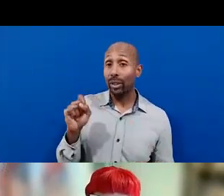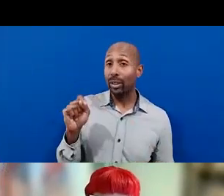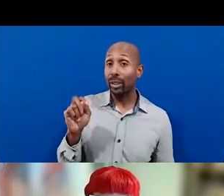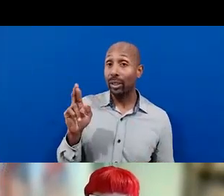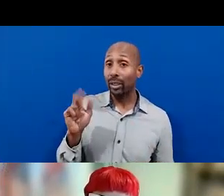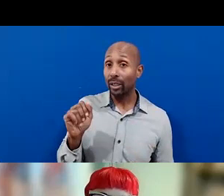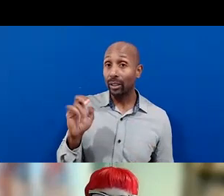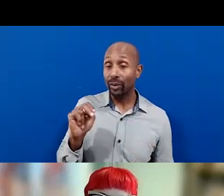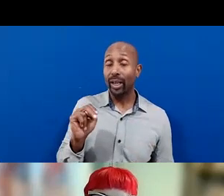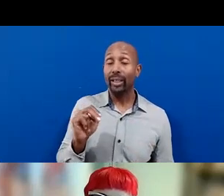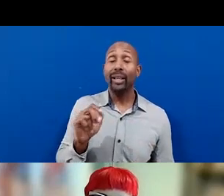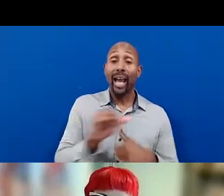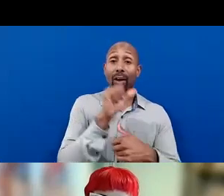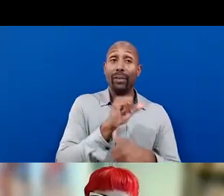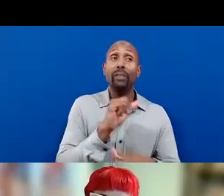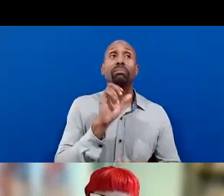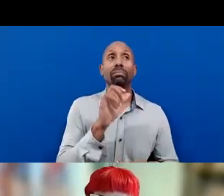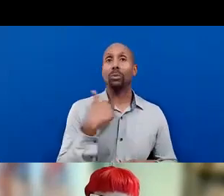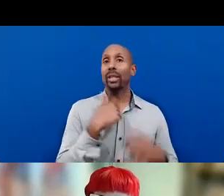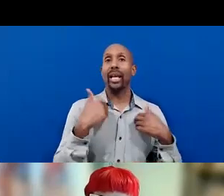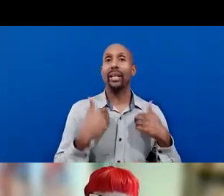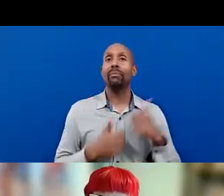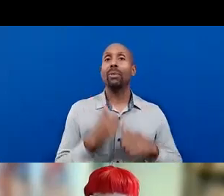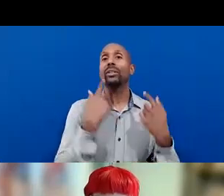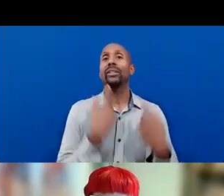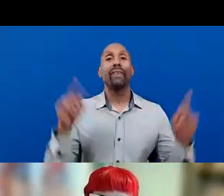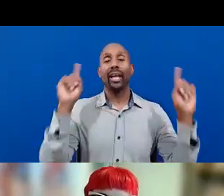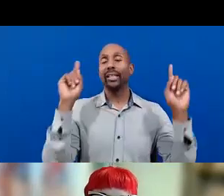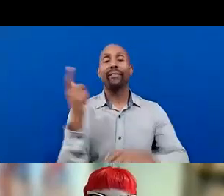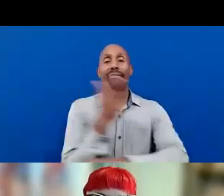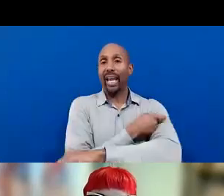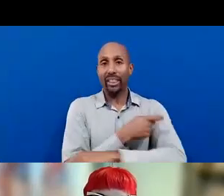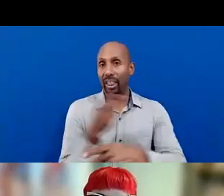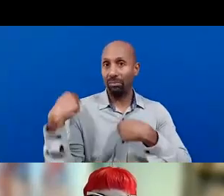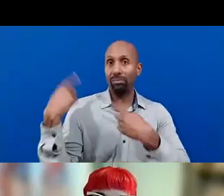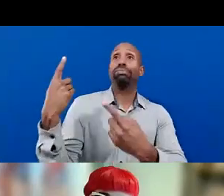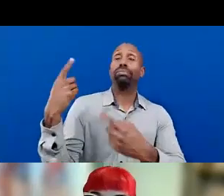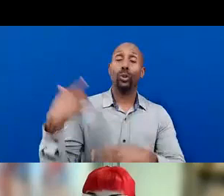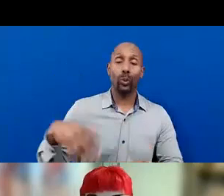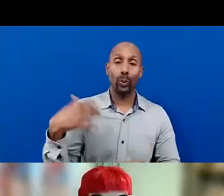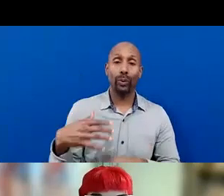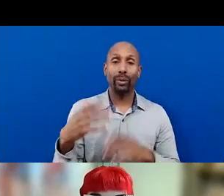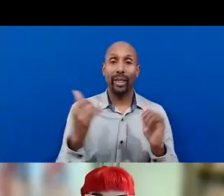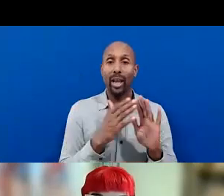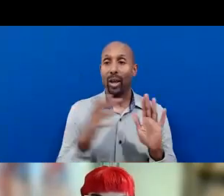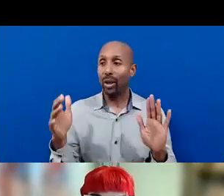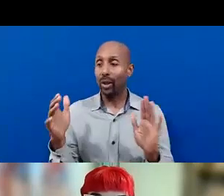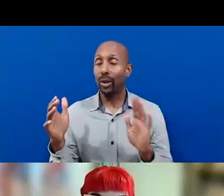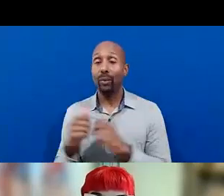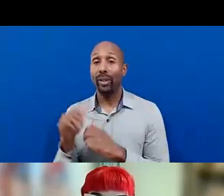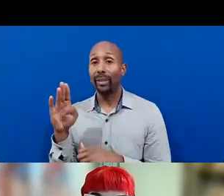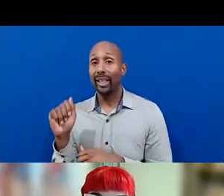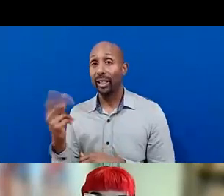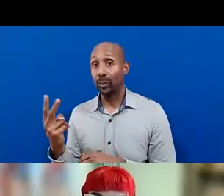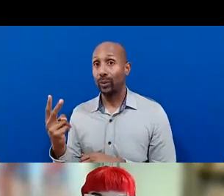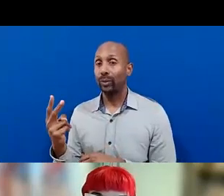we ever had. Now with BA2, they're not the most effective vaccines we've ever had,